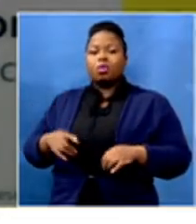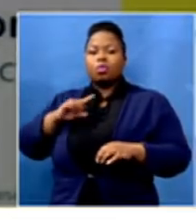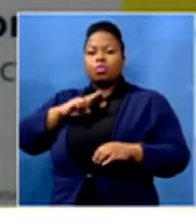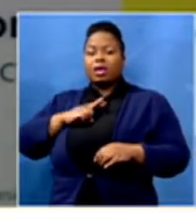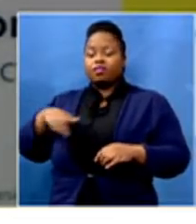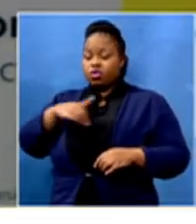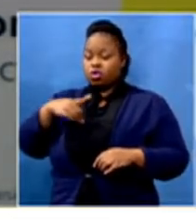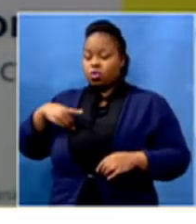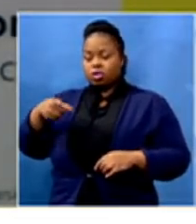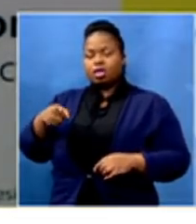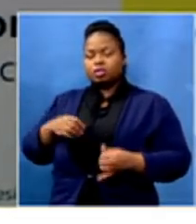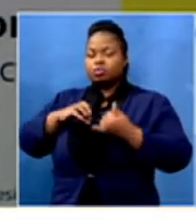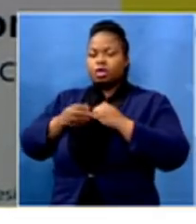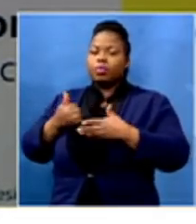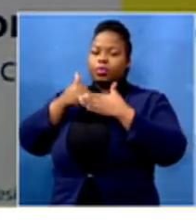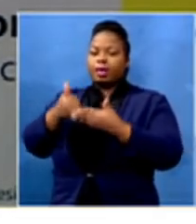clinicians in the fight against